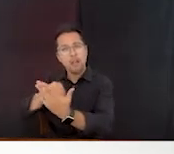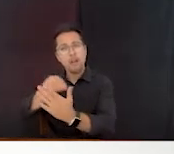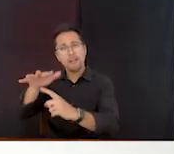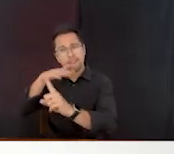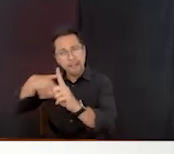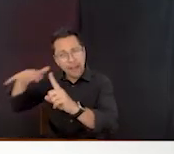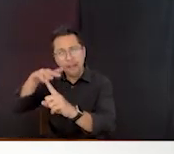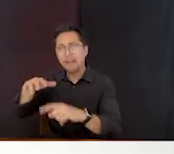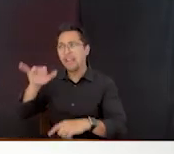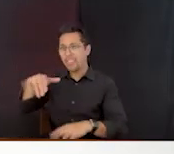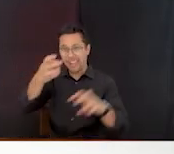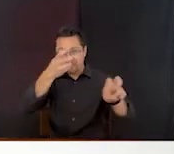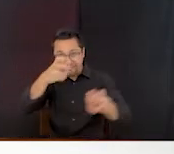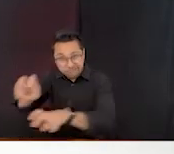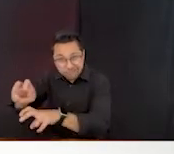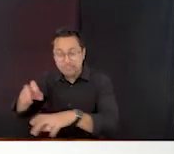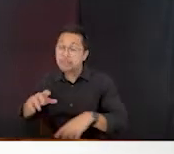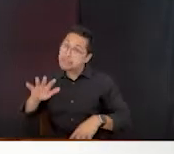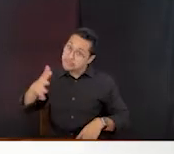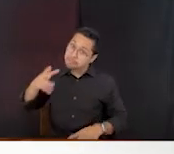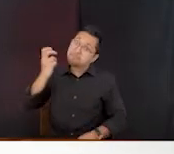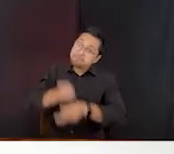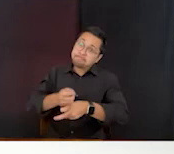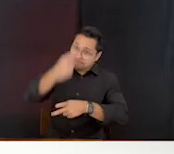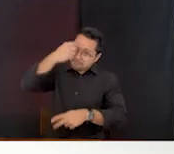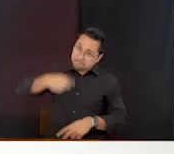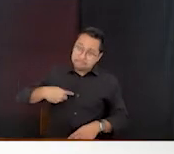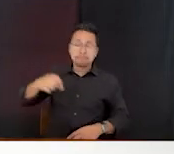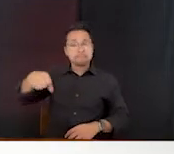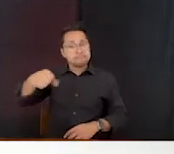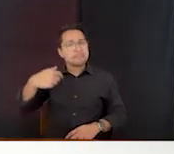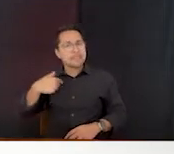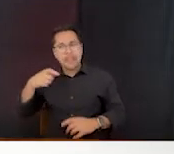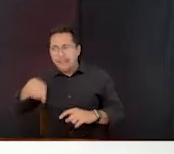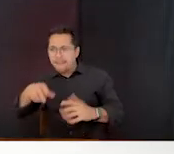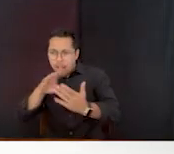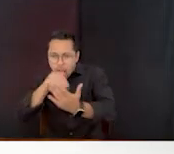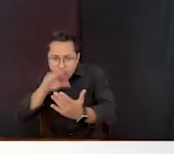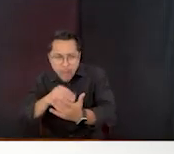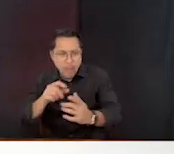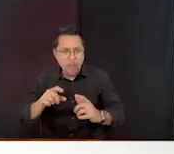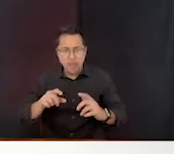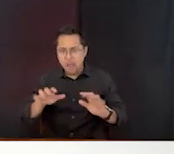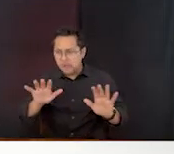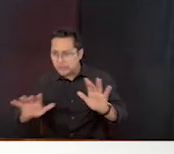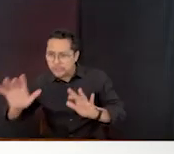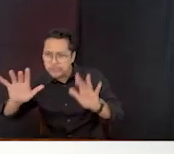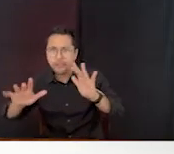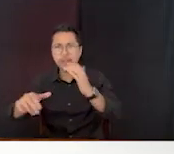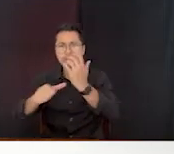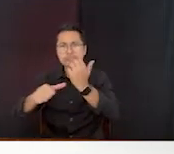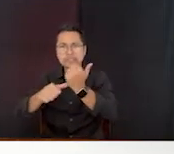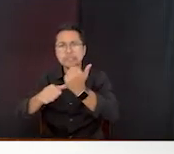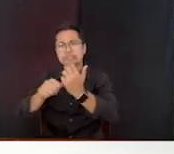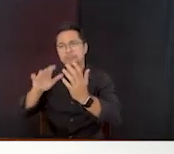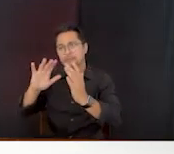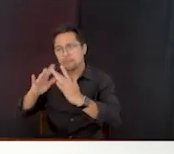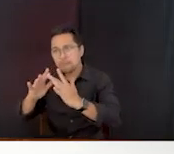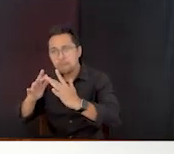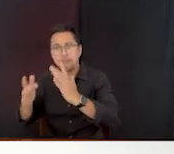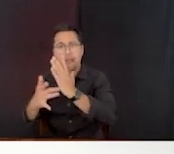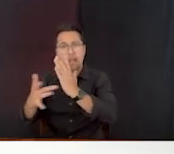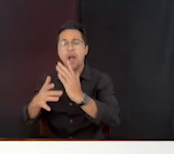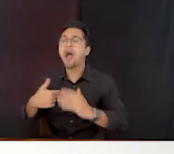period of transition, it was difficult because I've had to learn all of these different forms of assistive technology. I'm getting more familiar